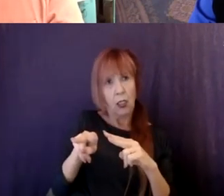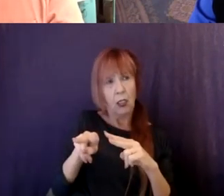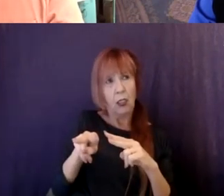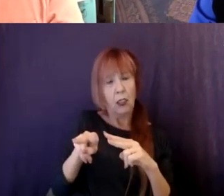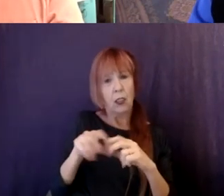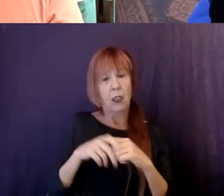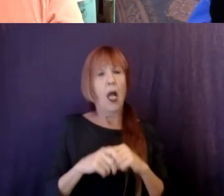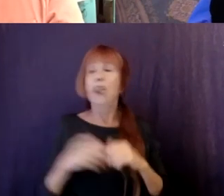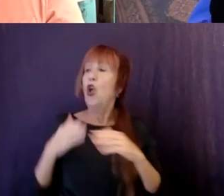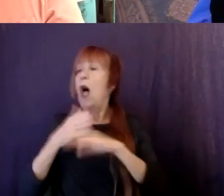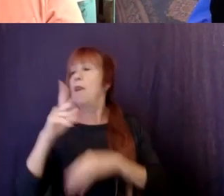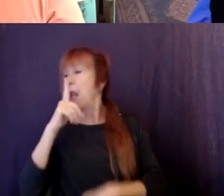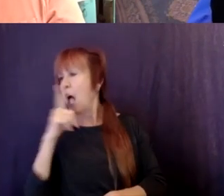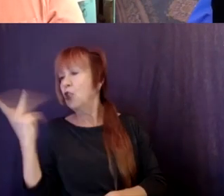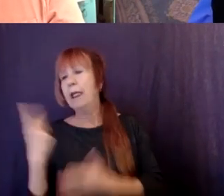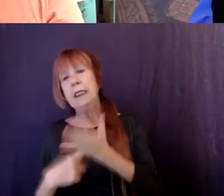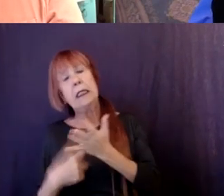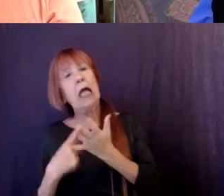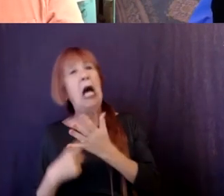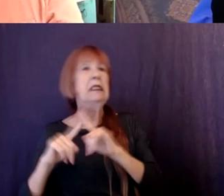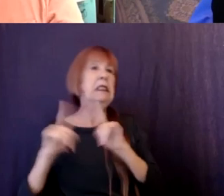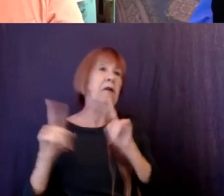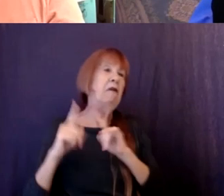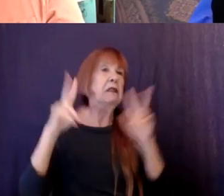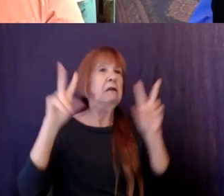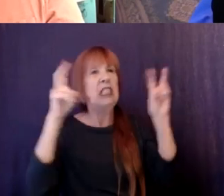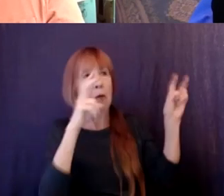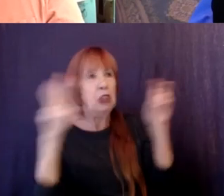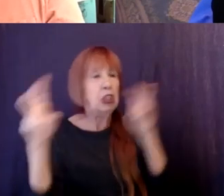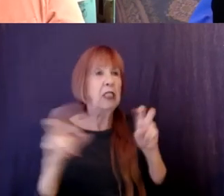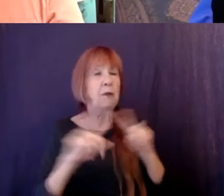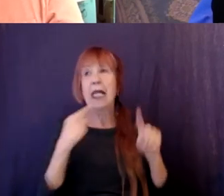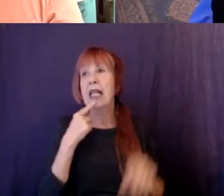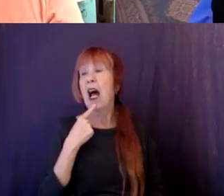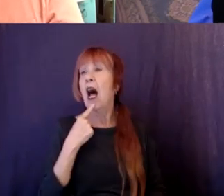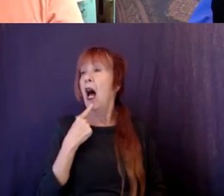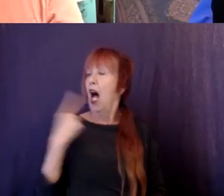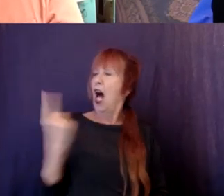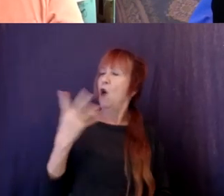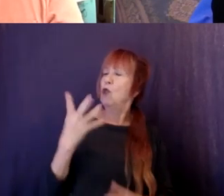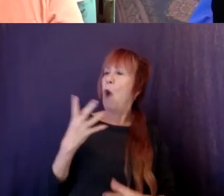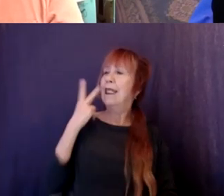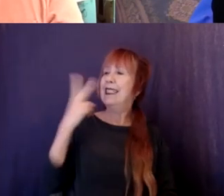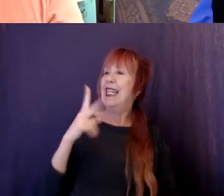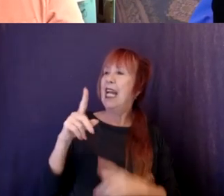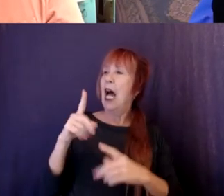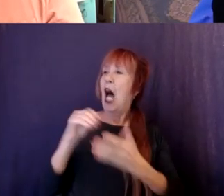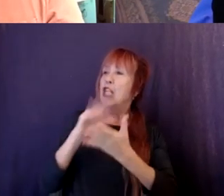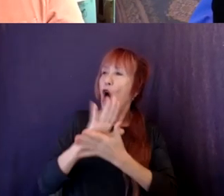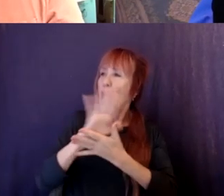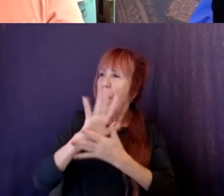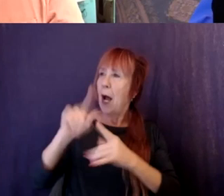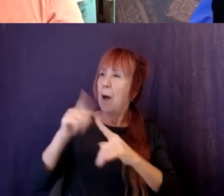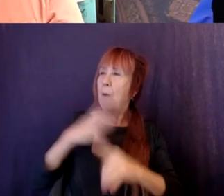talked to her about different subjects, but I kind of offhandedly said, you know, I've always wanted to see a documentary about my summer camp.